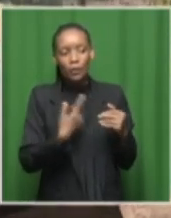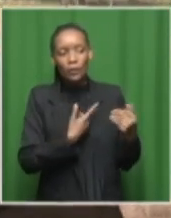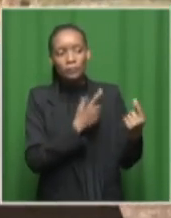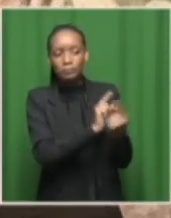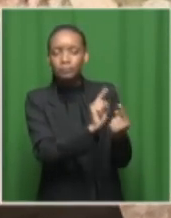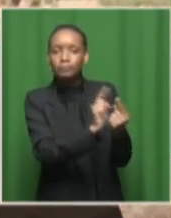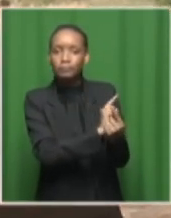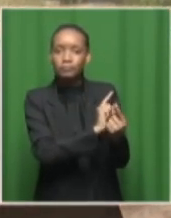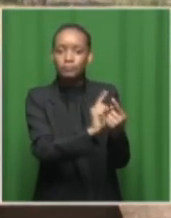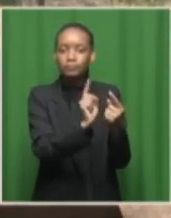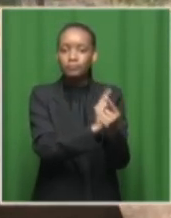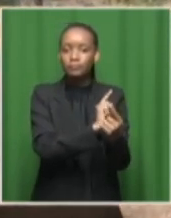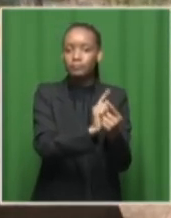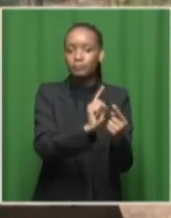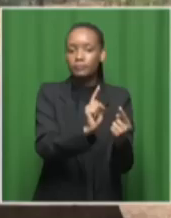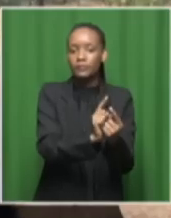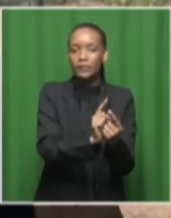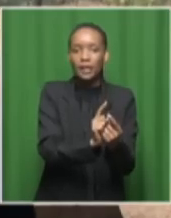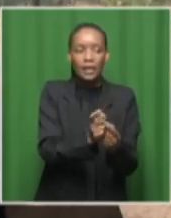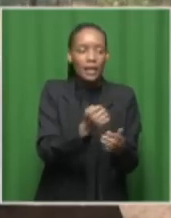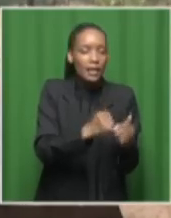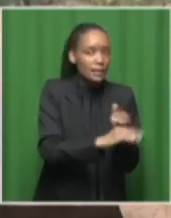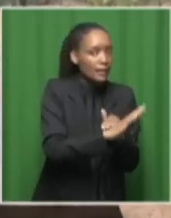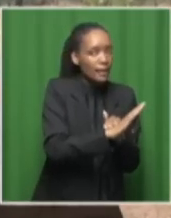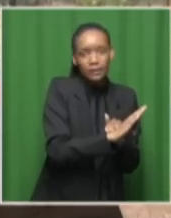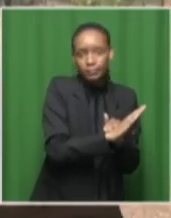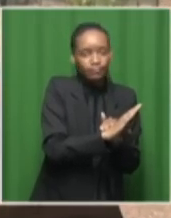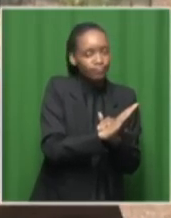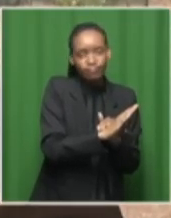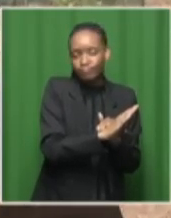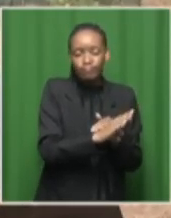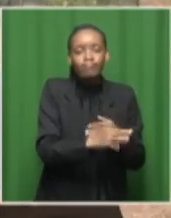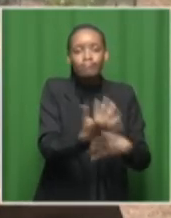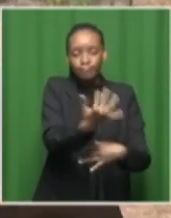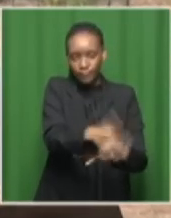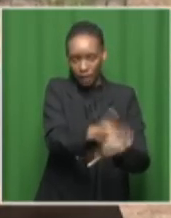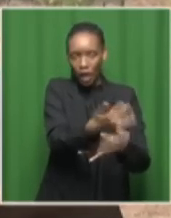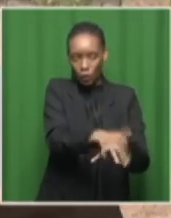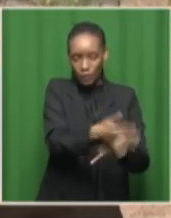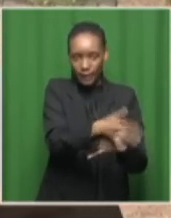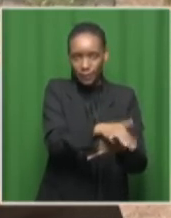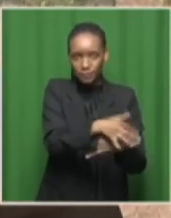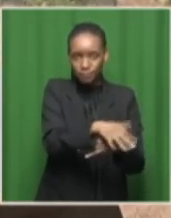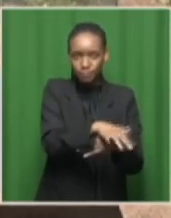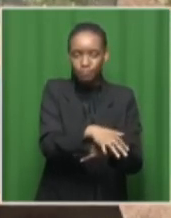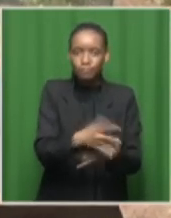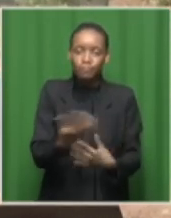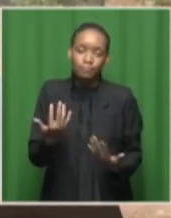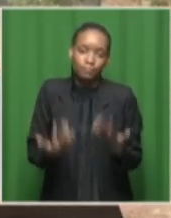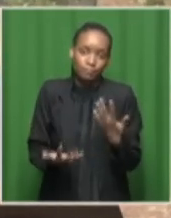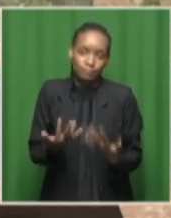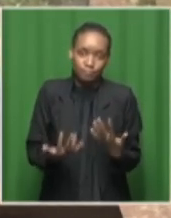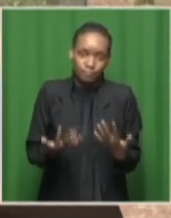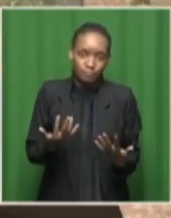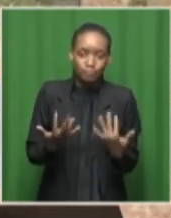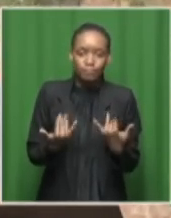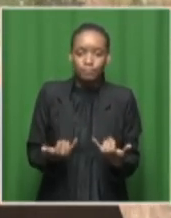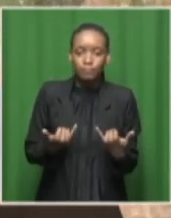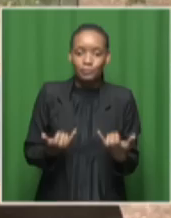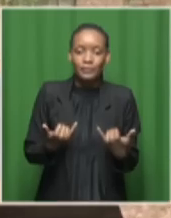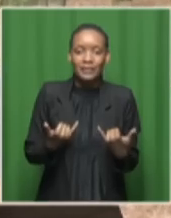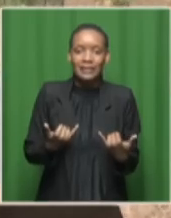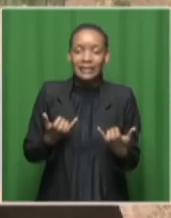respects. They haven't been let inside yet. They are outside the gates. But perhaps at the moment, the